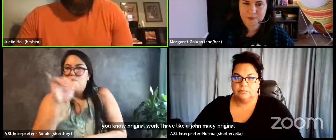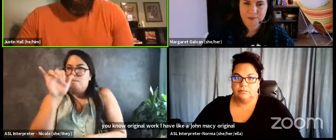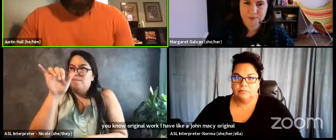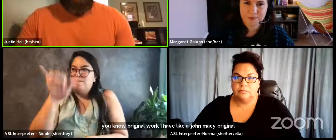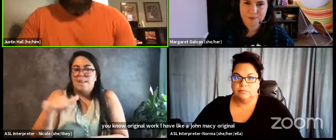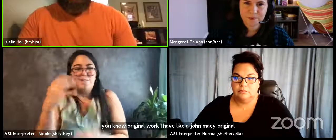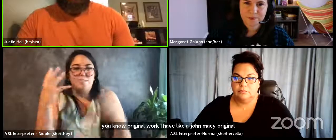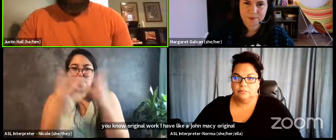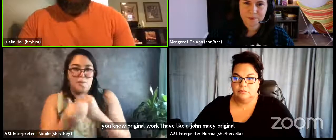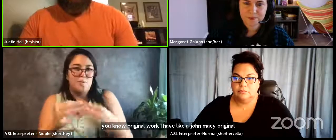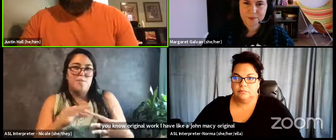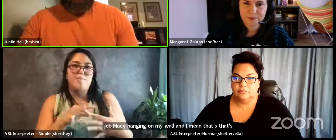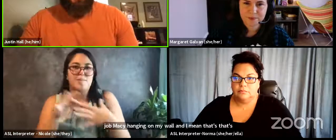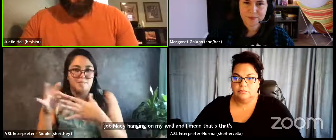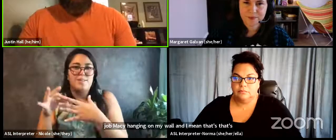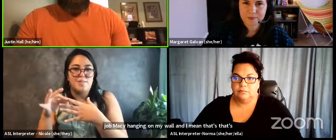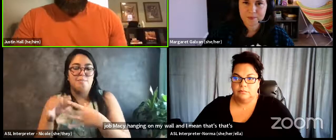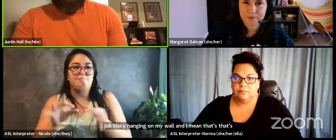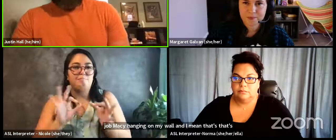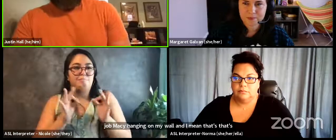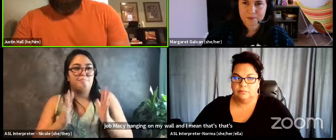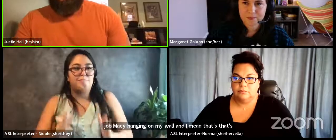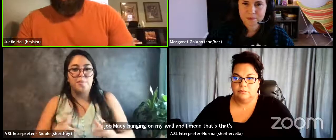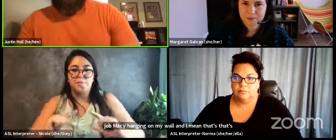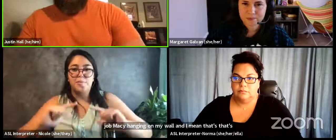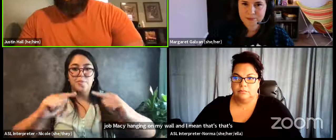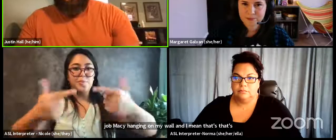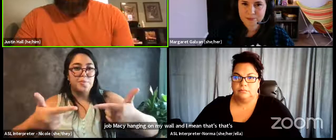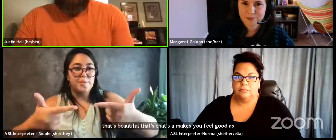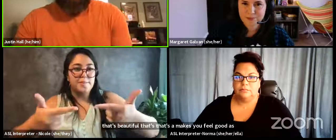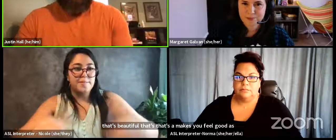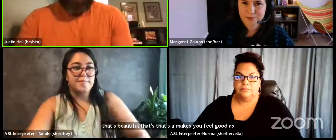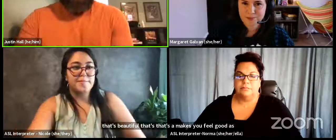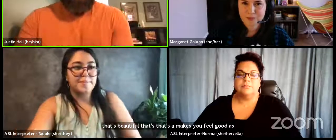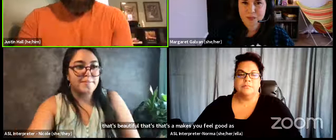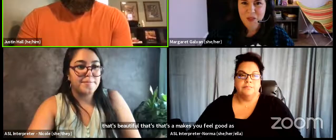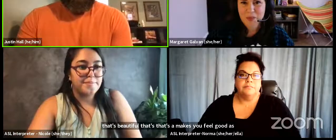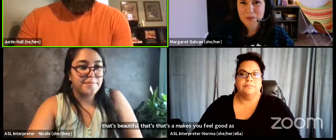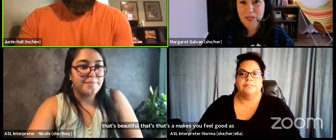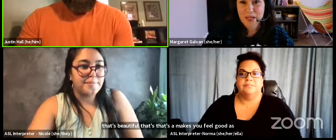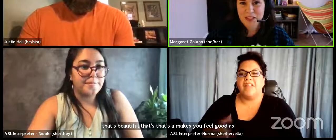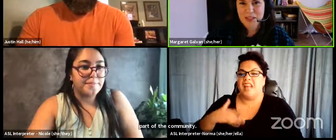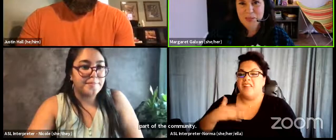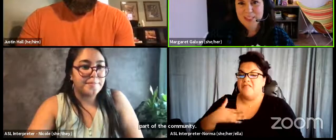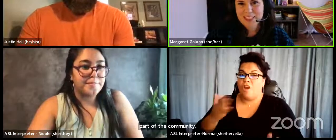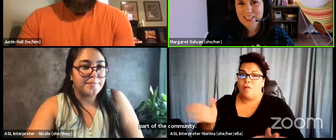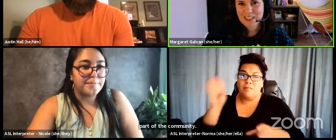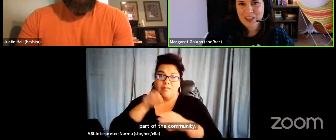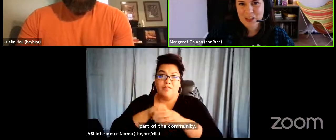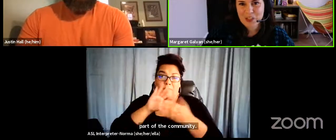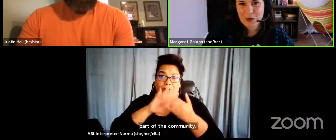that's beautiful. That's a, that's a, yeah. It makes you feel good as part of a community. Yeah. And I mean, that's, I think, you know,